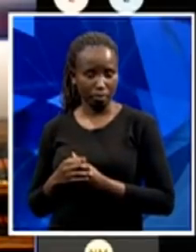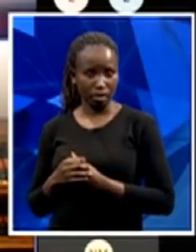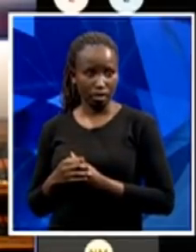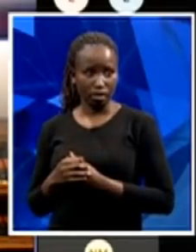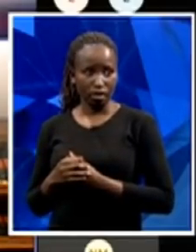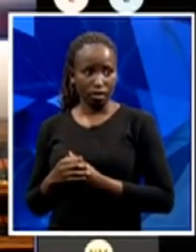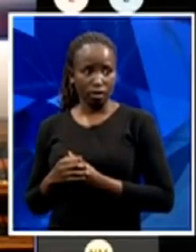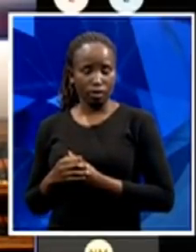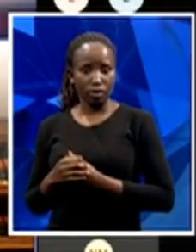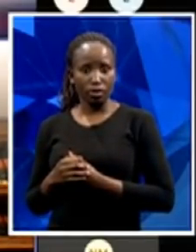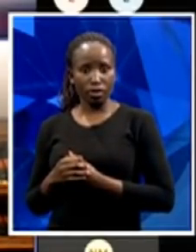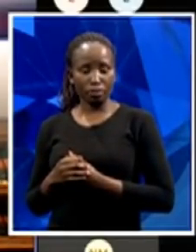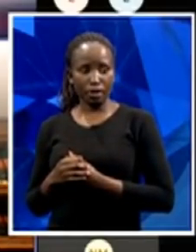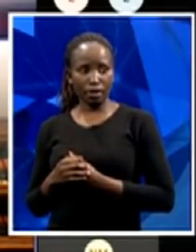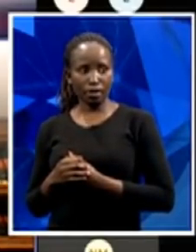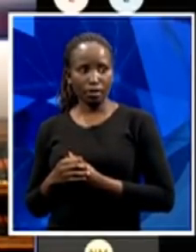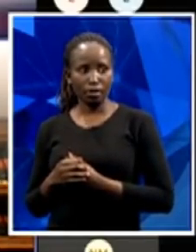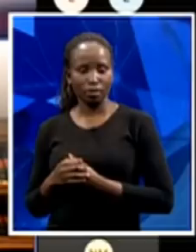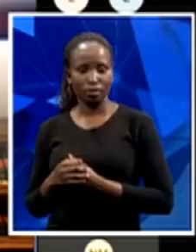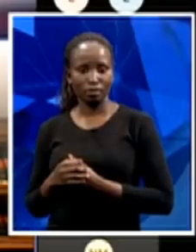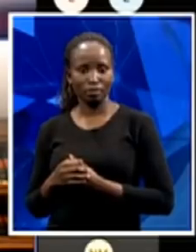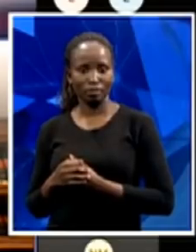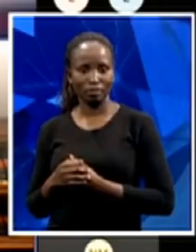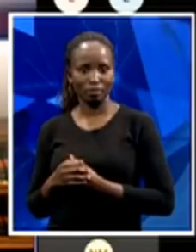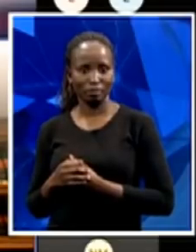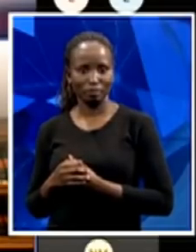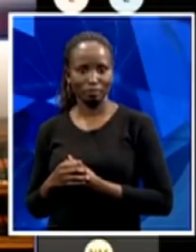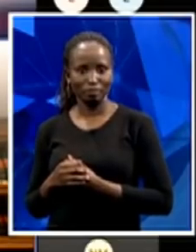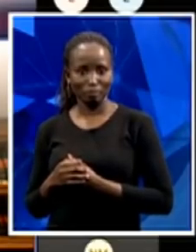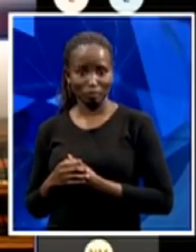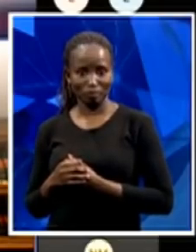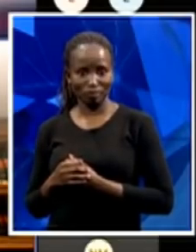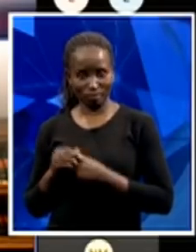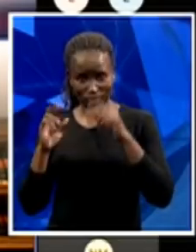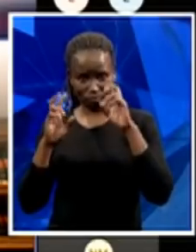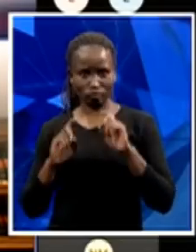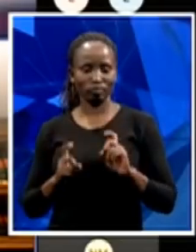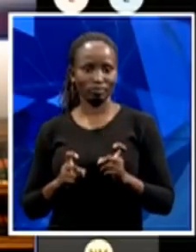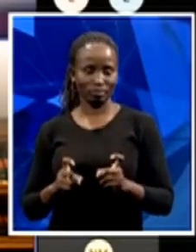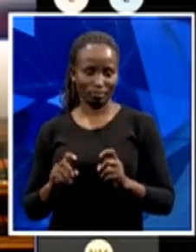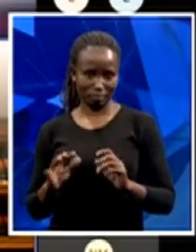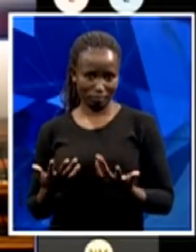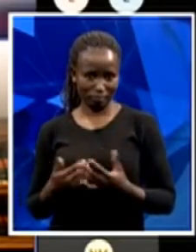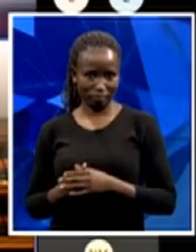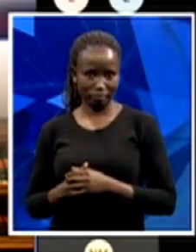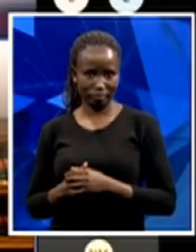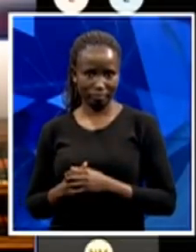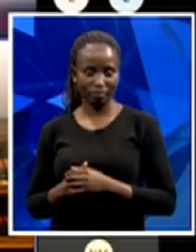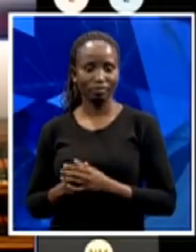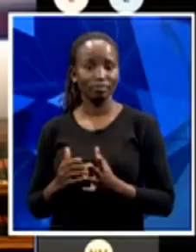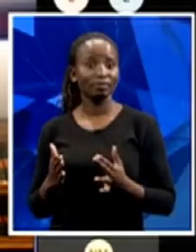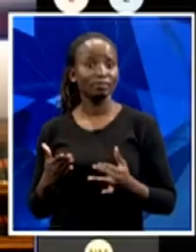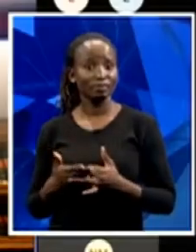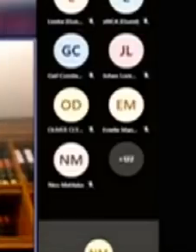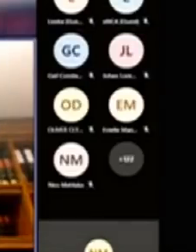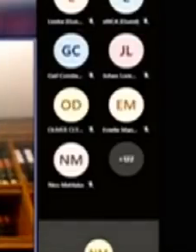on the question of urgency, the applicants in this intervention application allude to that